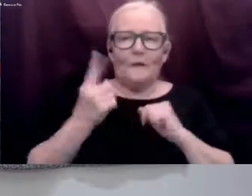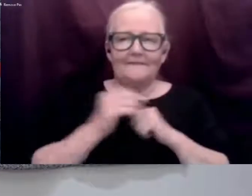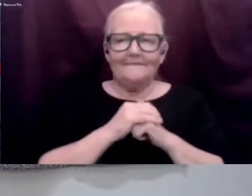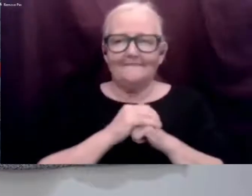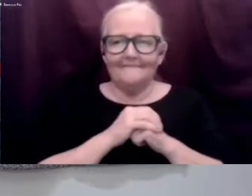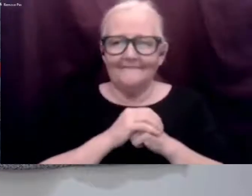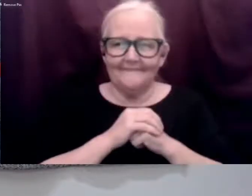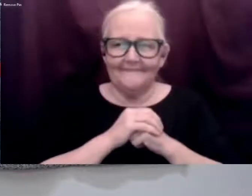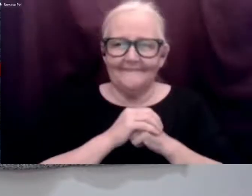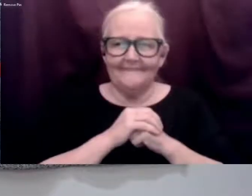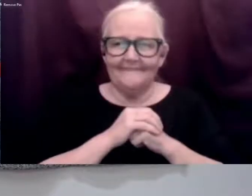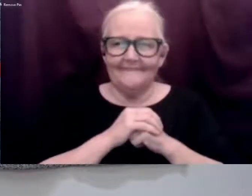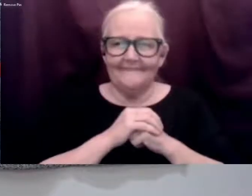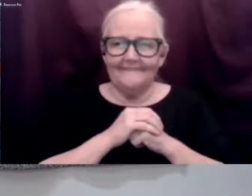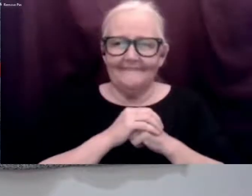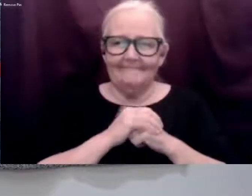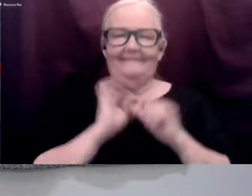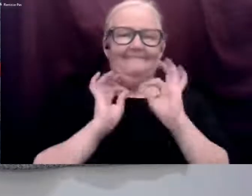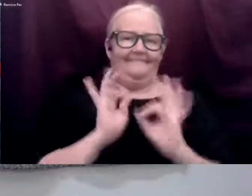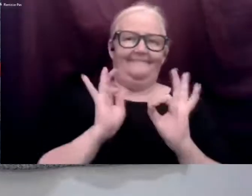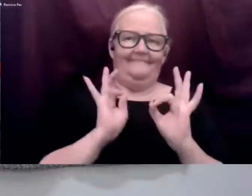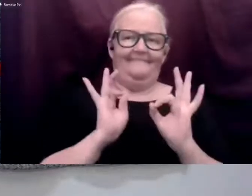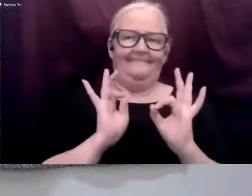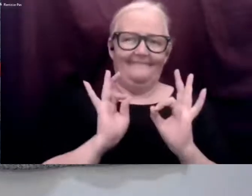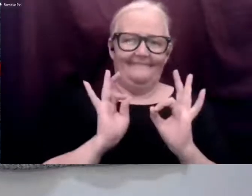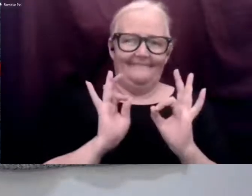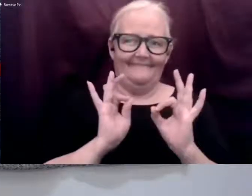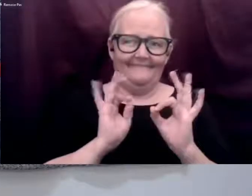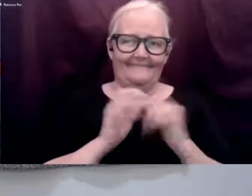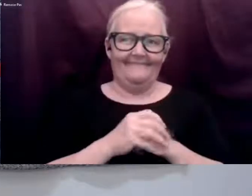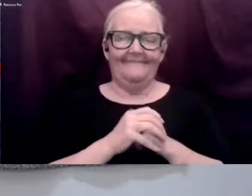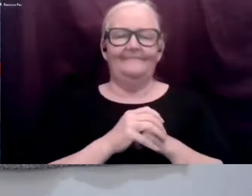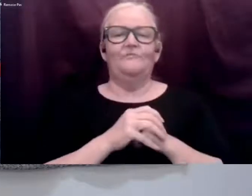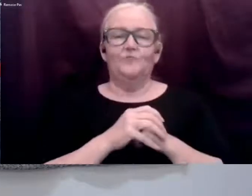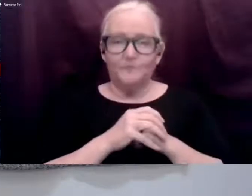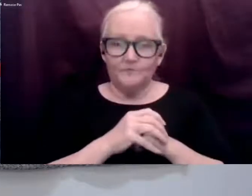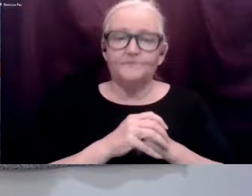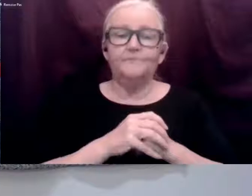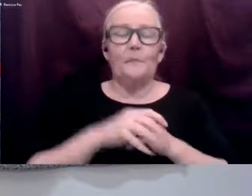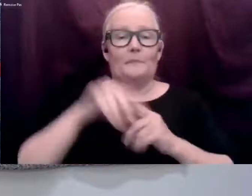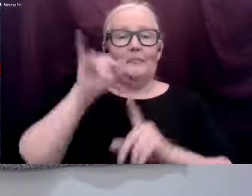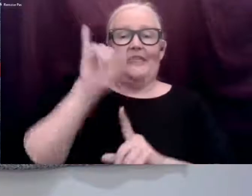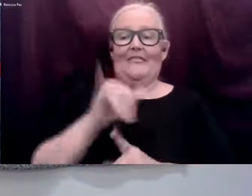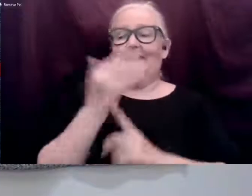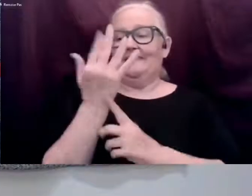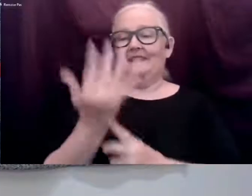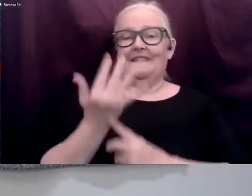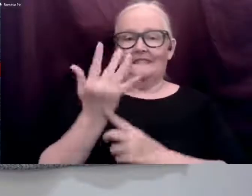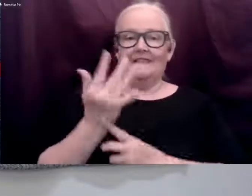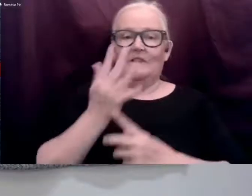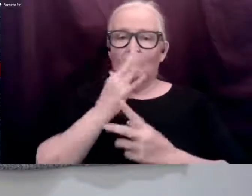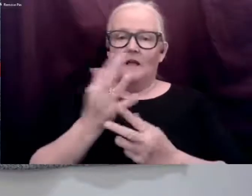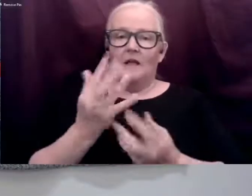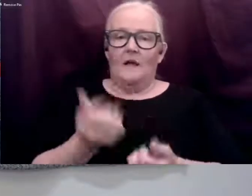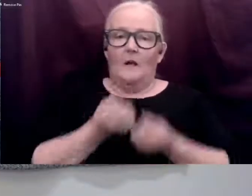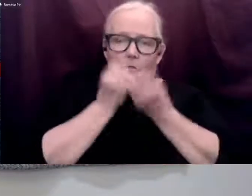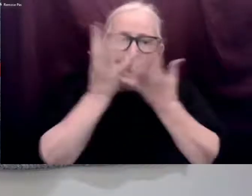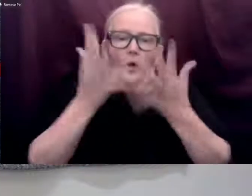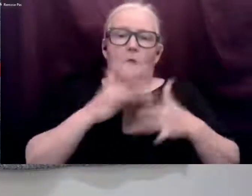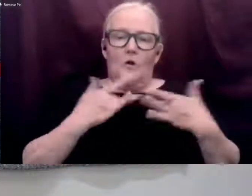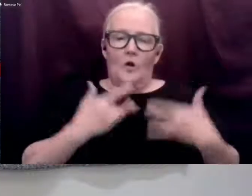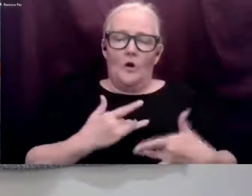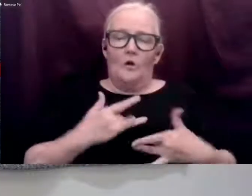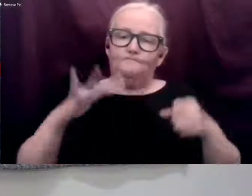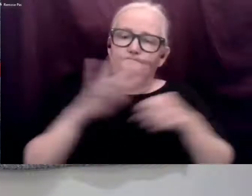There we go. May this light warm our hearts with love and caring